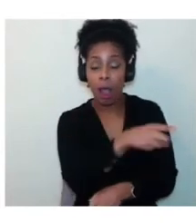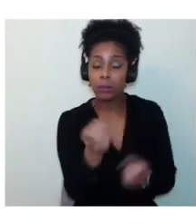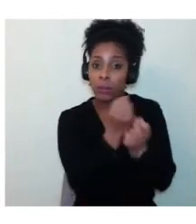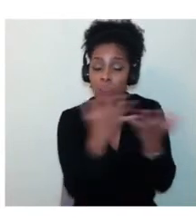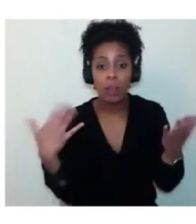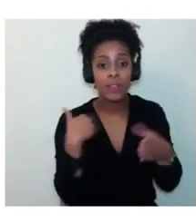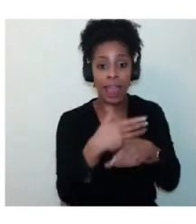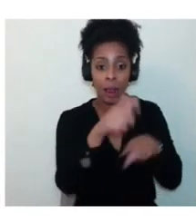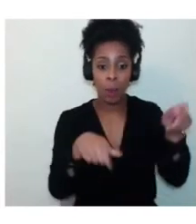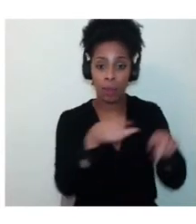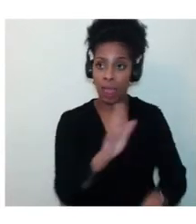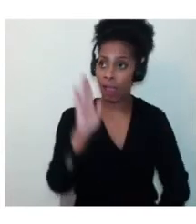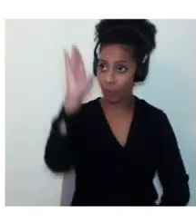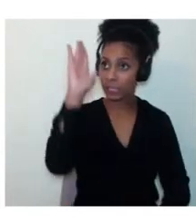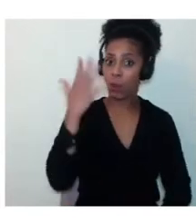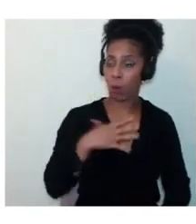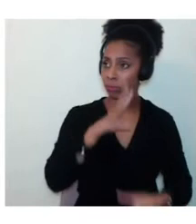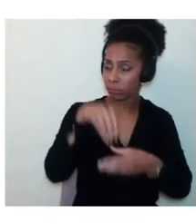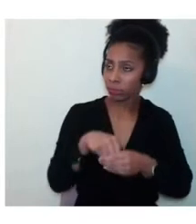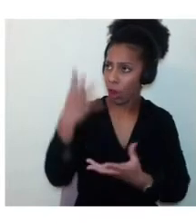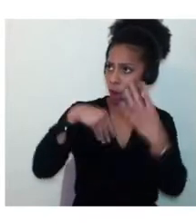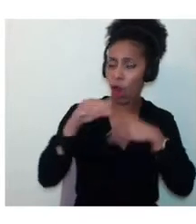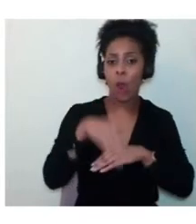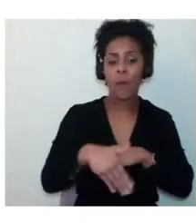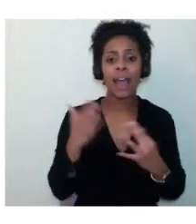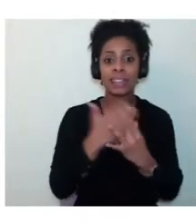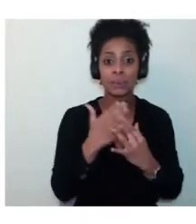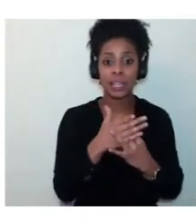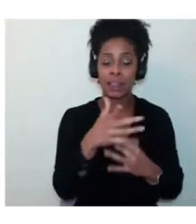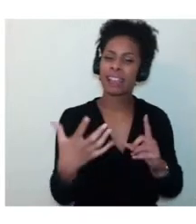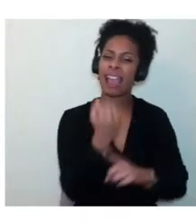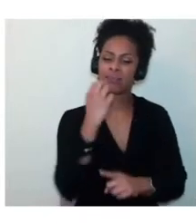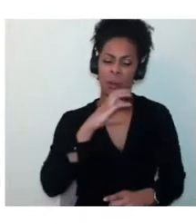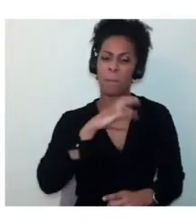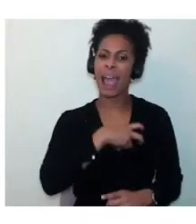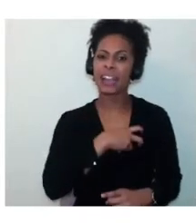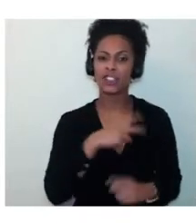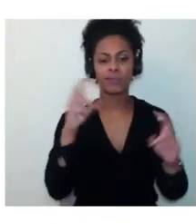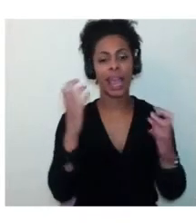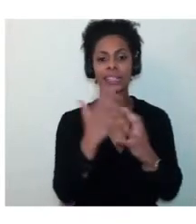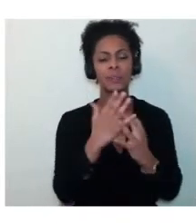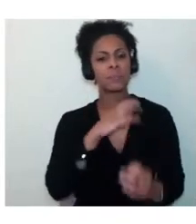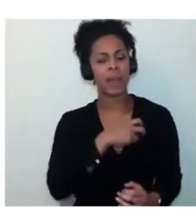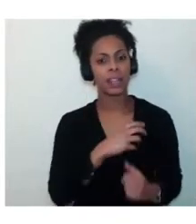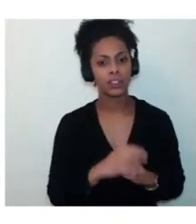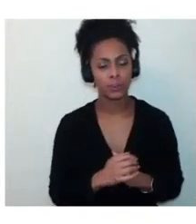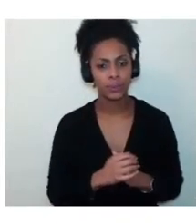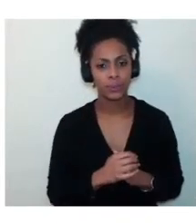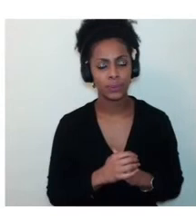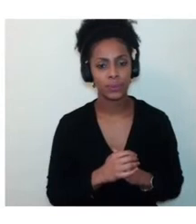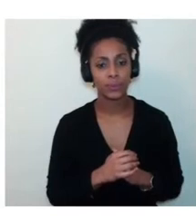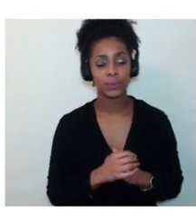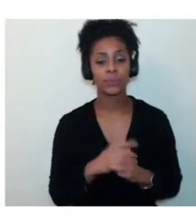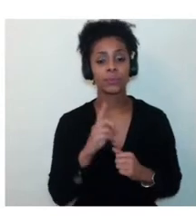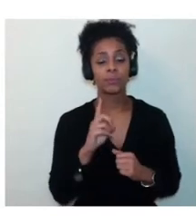great illustration of the passion that exists across our business. But finally, the big area for me, which I'm super excited about, is